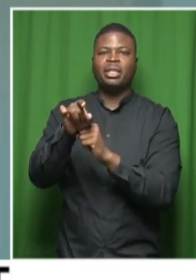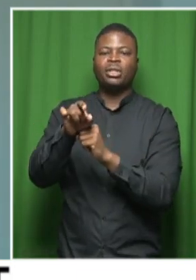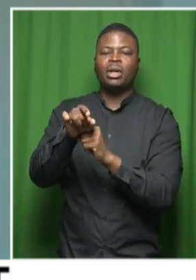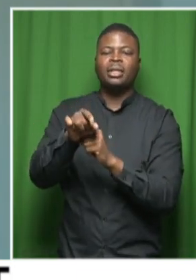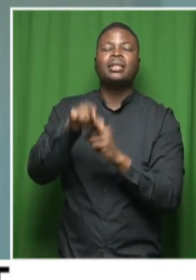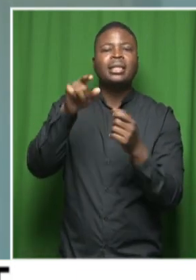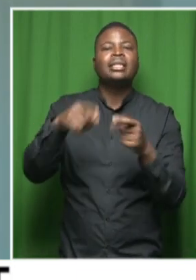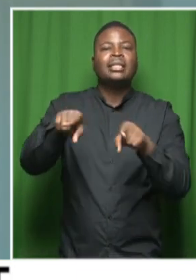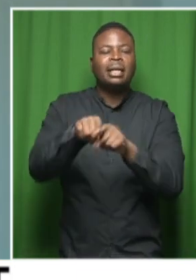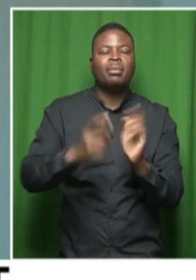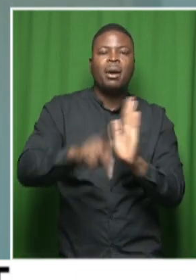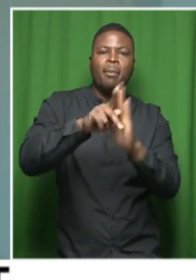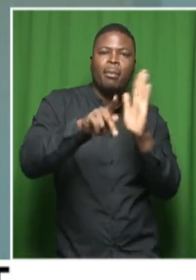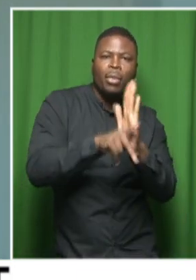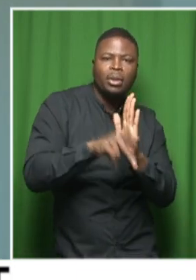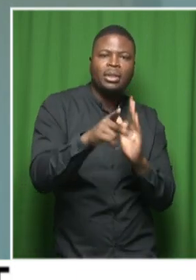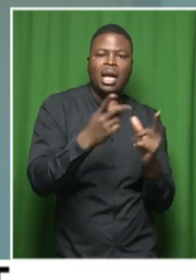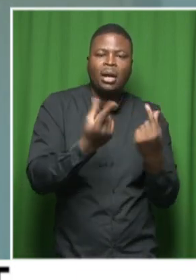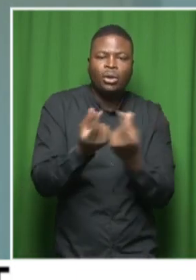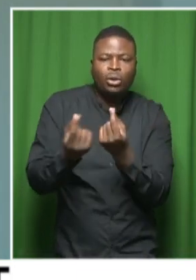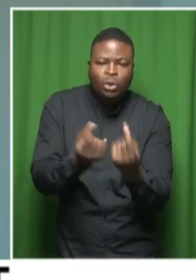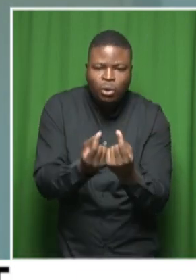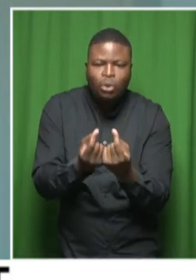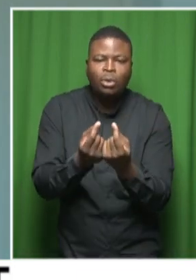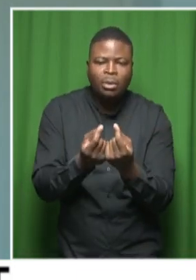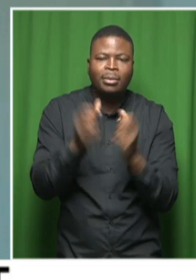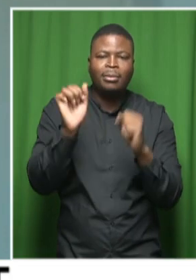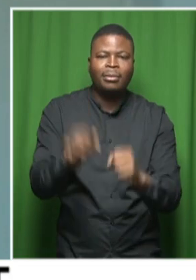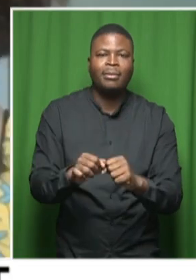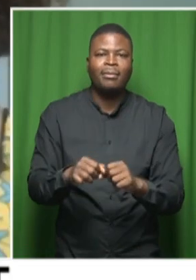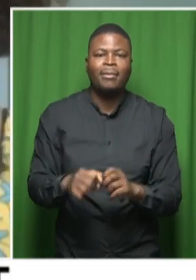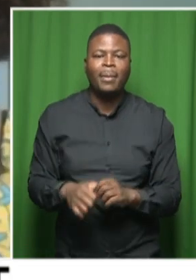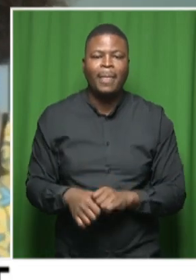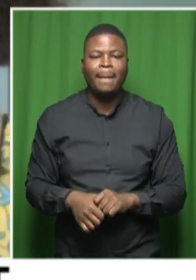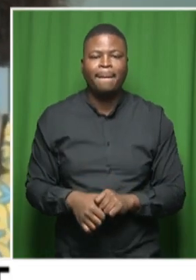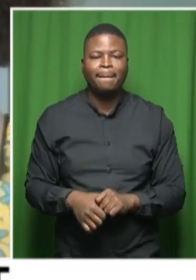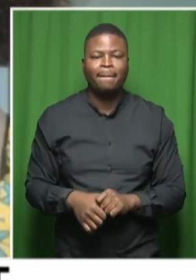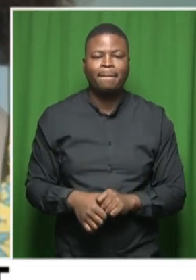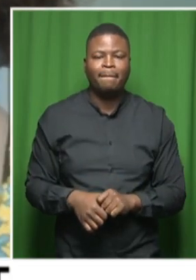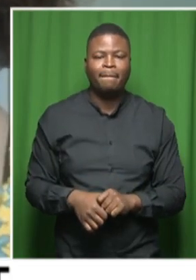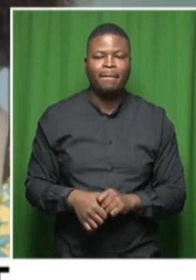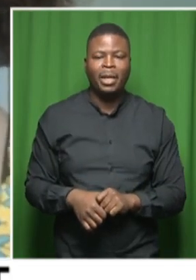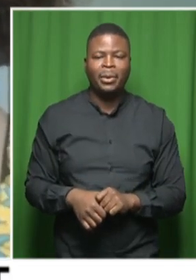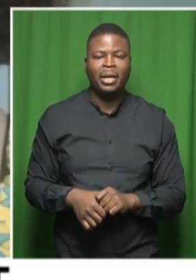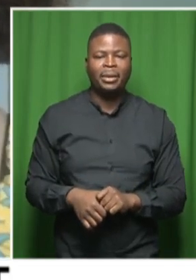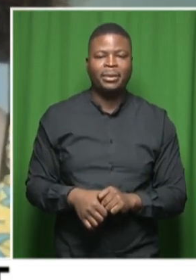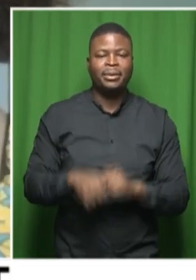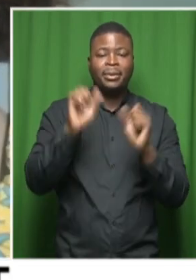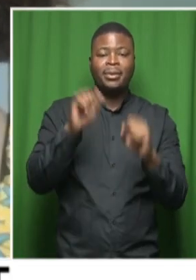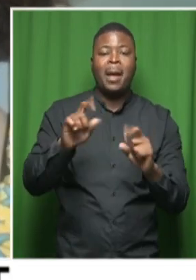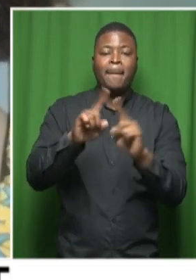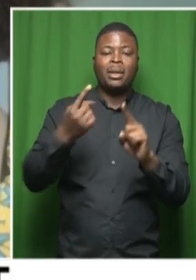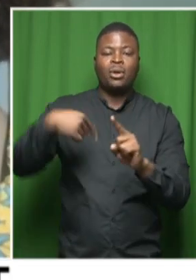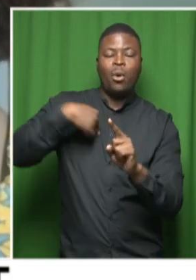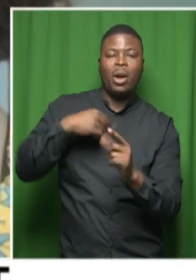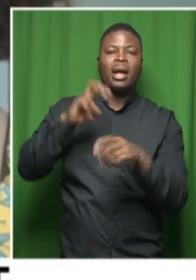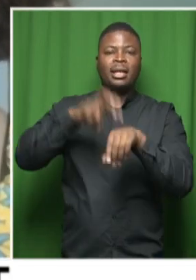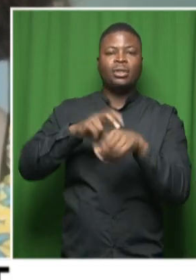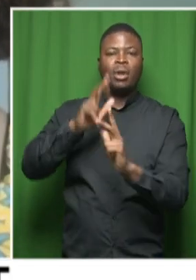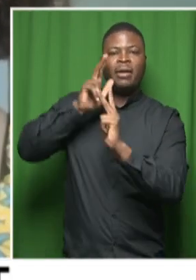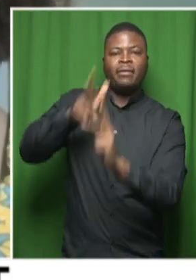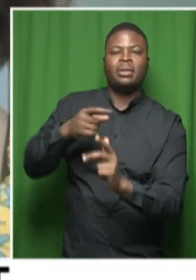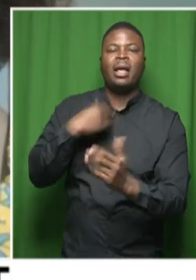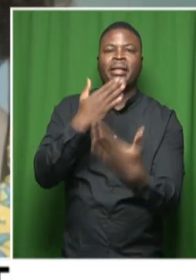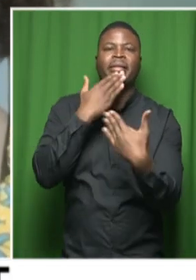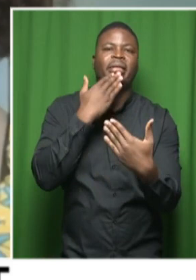fiscal policy and industrial planning is sitting with that resourcing. Well, that unfortunately is where we're going to have to leave it. But thanks so much for your